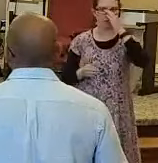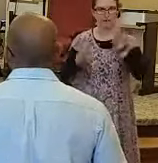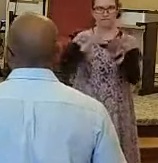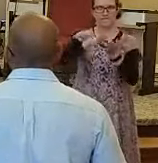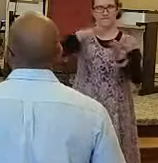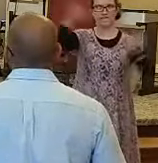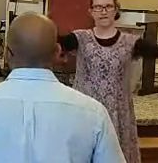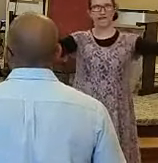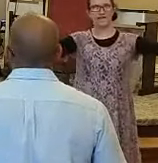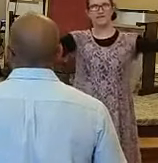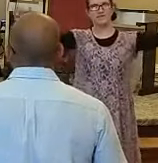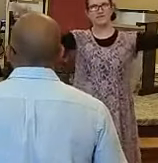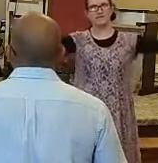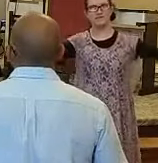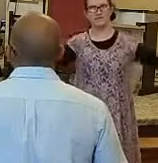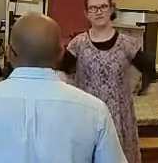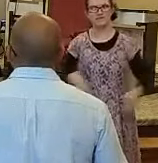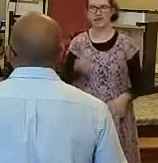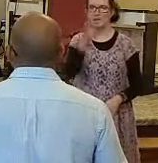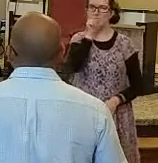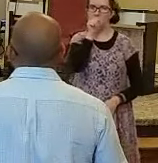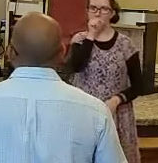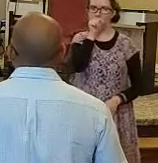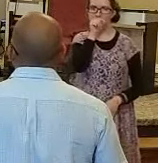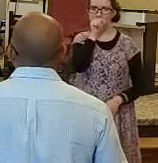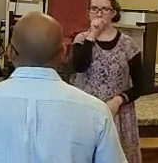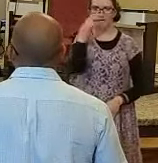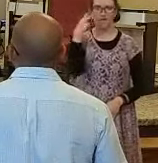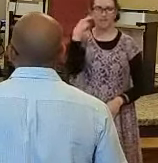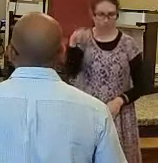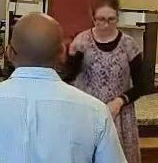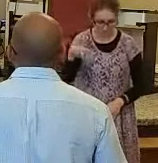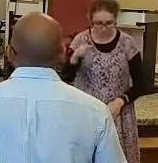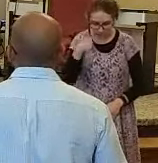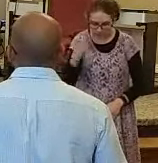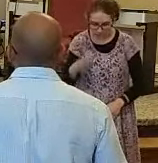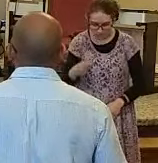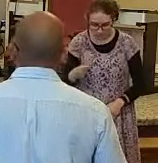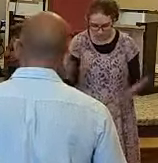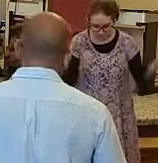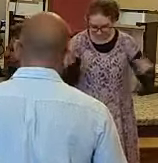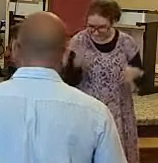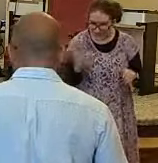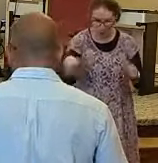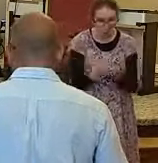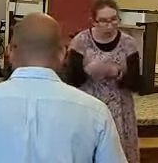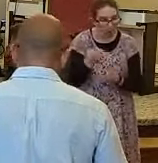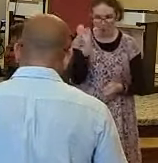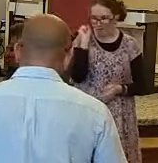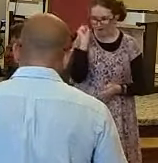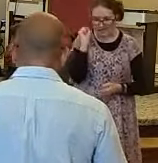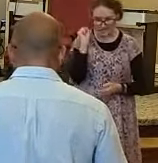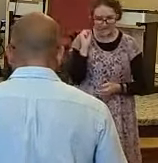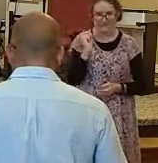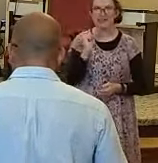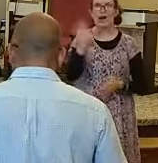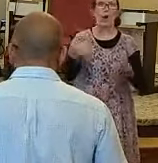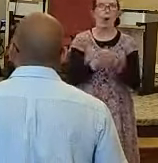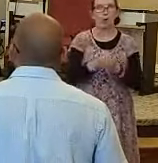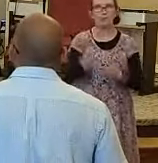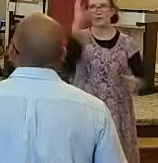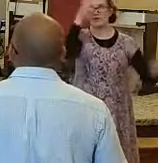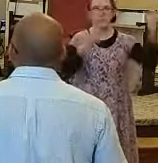fly like eagles. Hallelujah, all Jesus. Right. You're going to be looking down and saying, is that all that was? Yeah, is that all